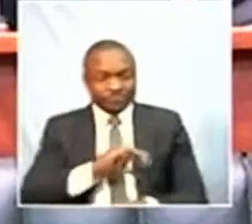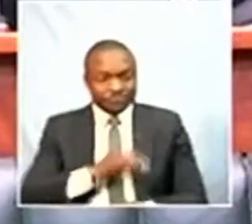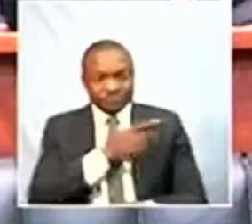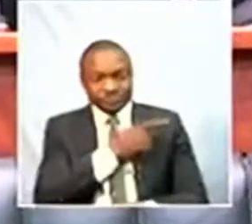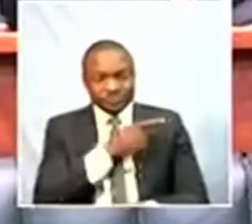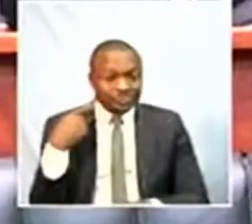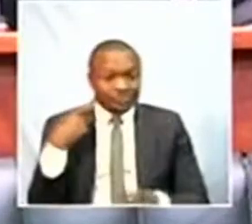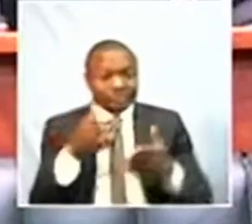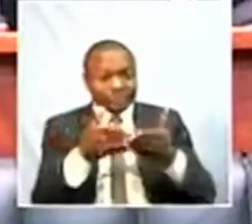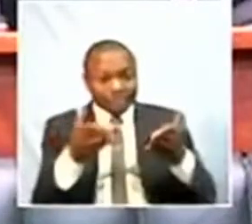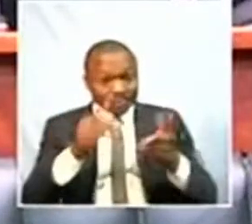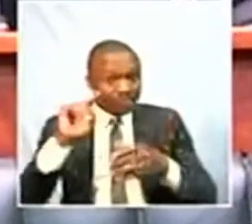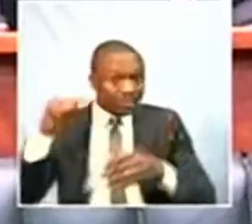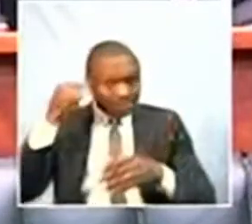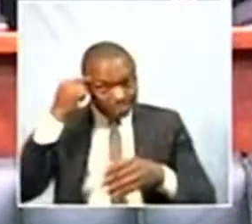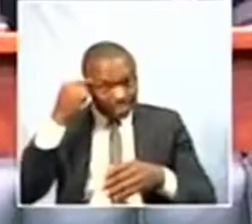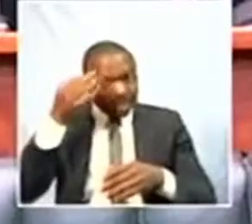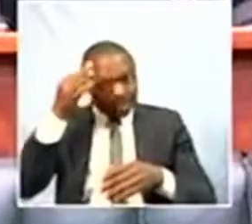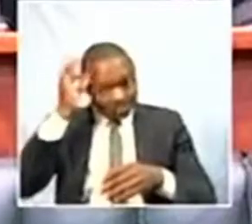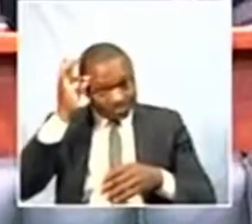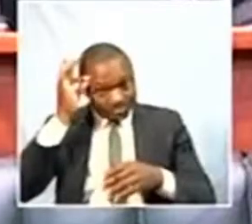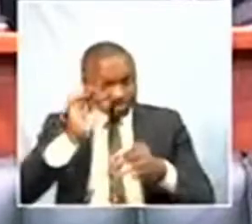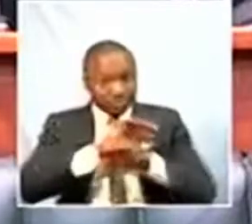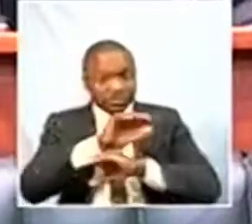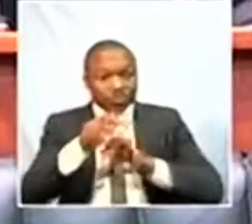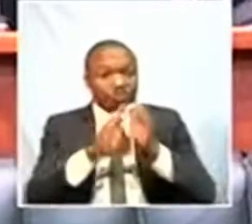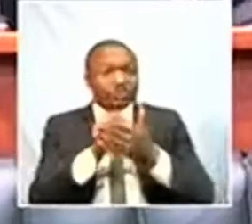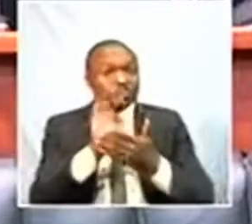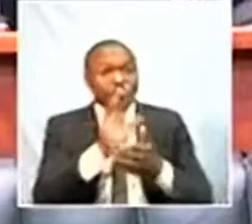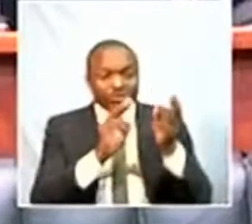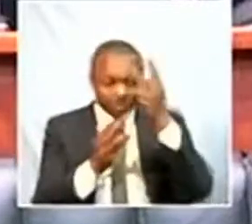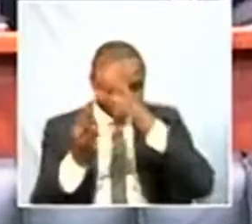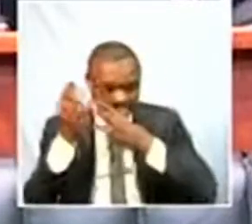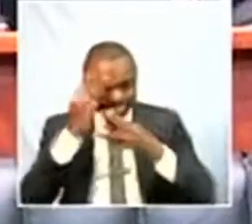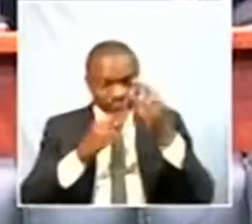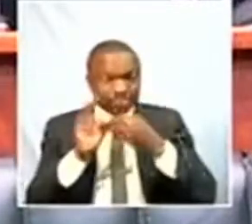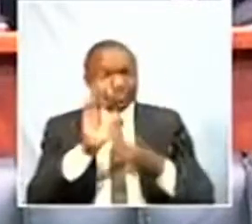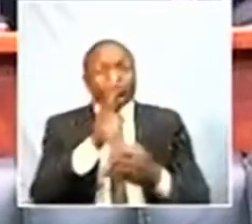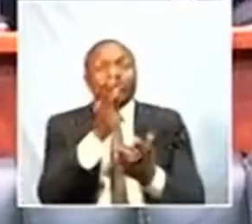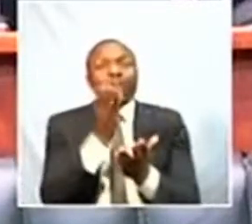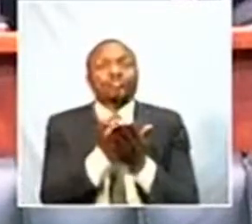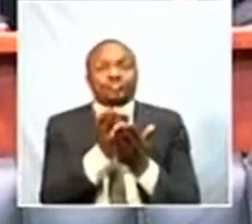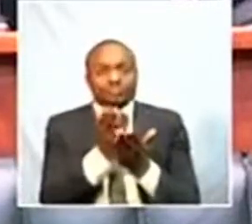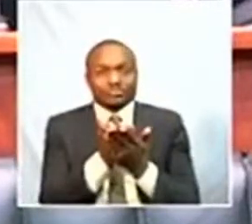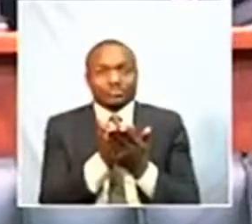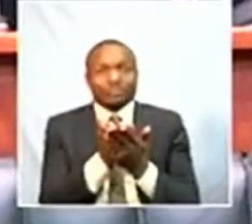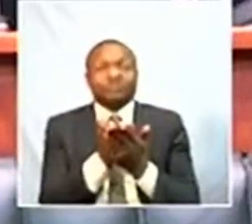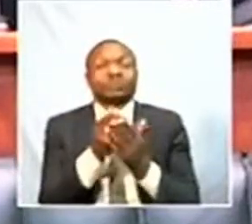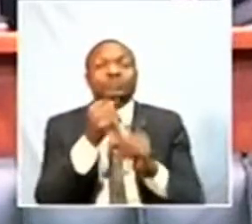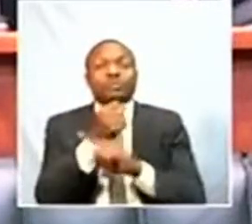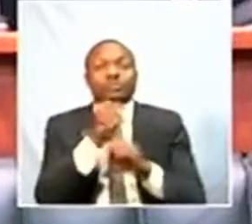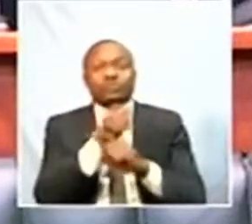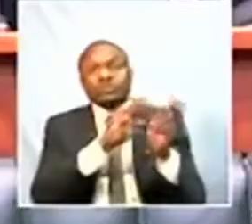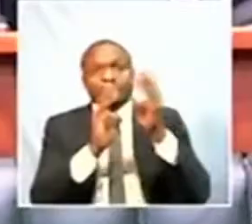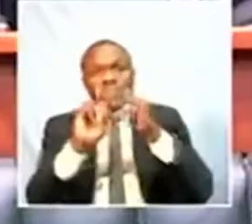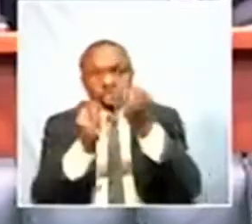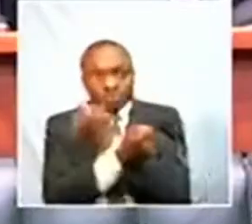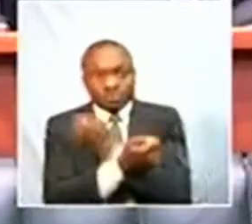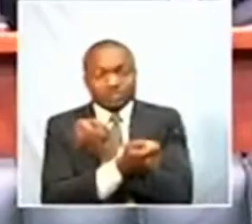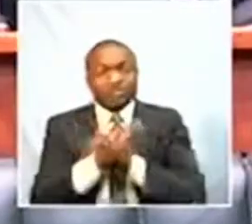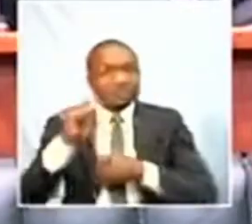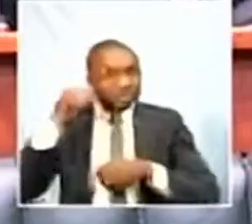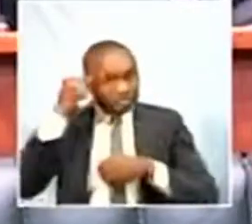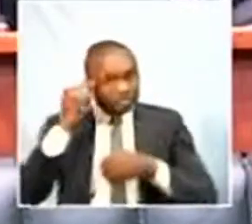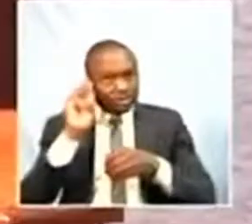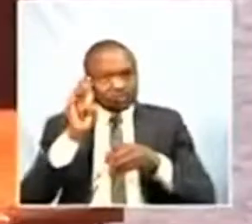this House that the government has taken notice of all your concerns and all your suggestions to fight climate change, and the government will respond. Thank